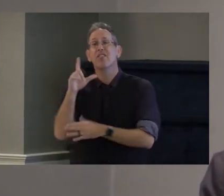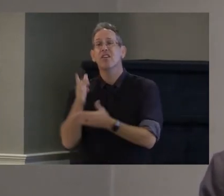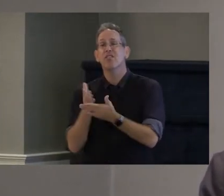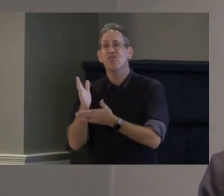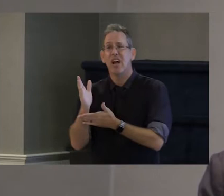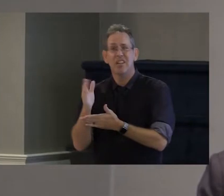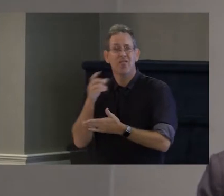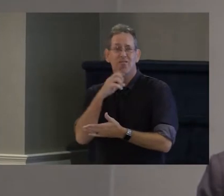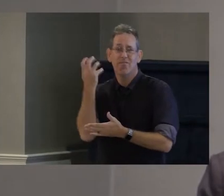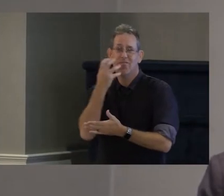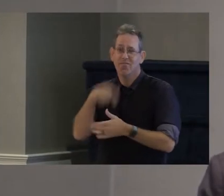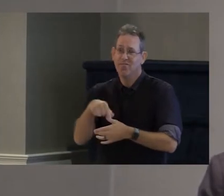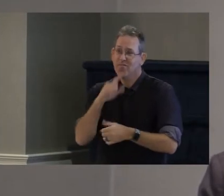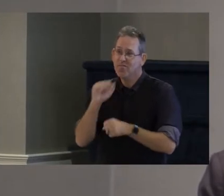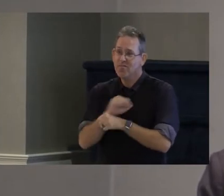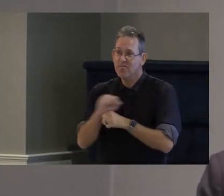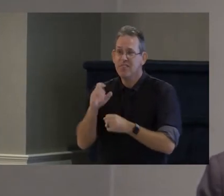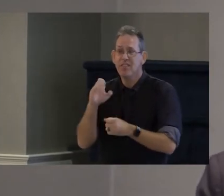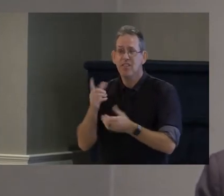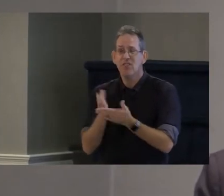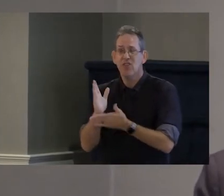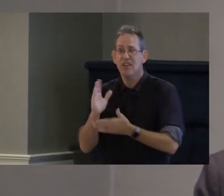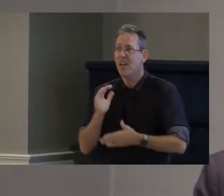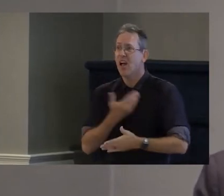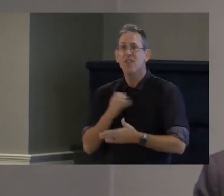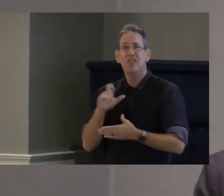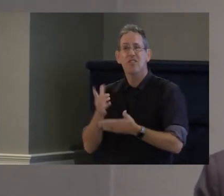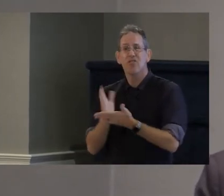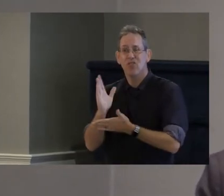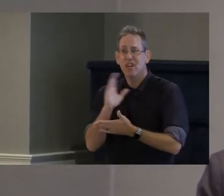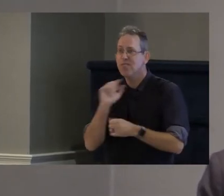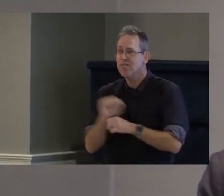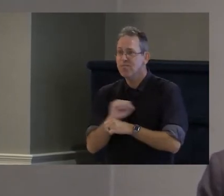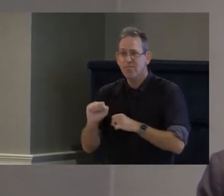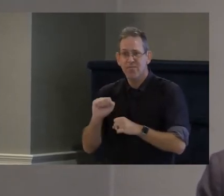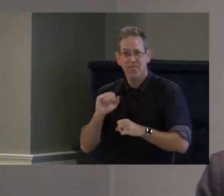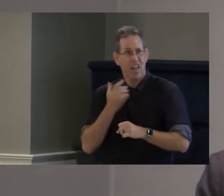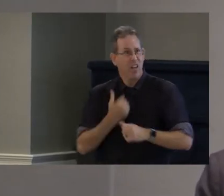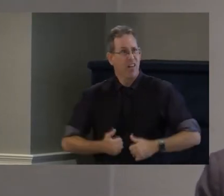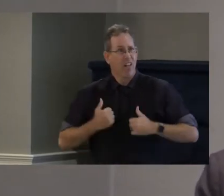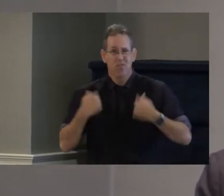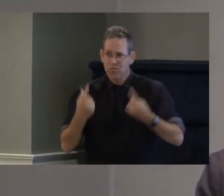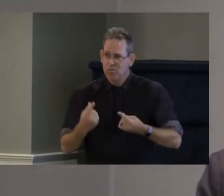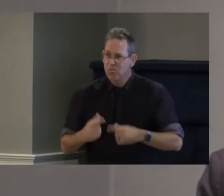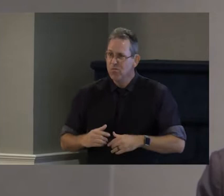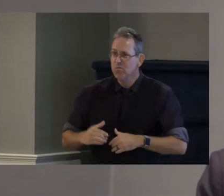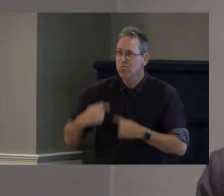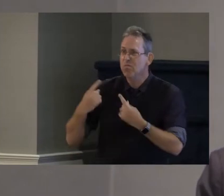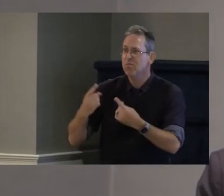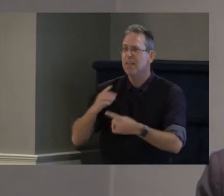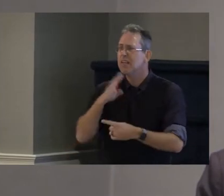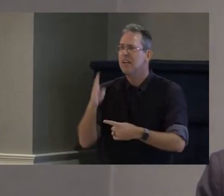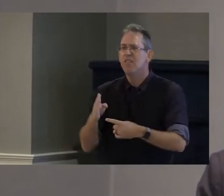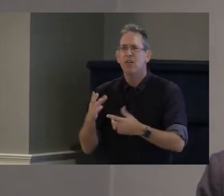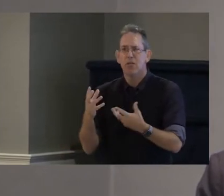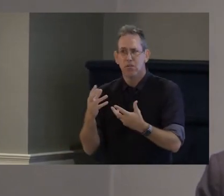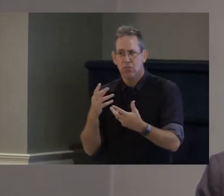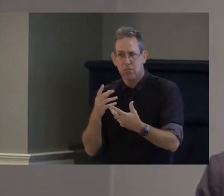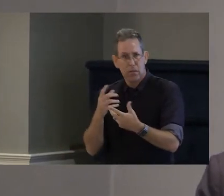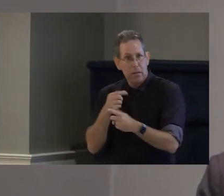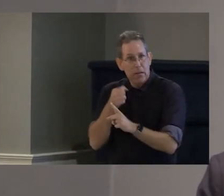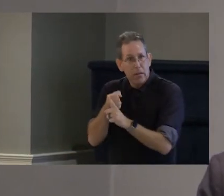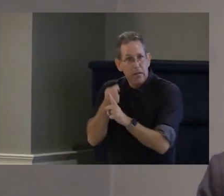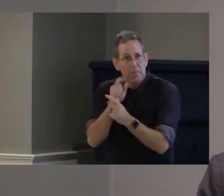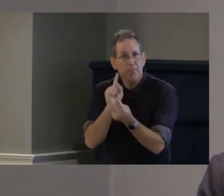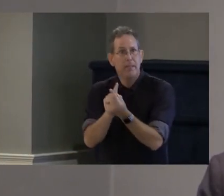And our civil rights are, in my lifetime, have never been under such attack. And the kind of some